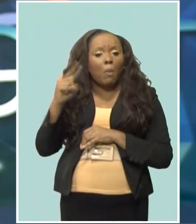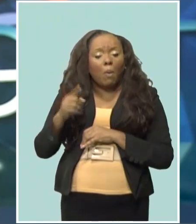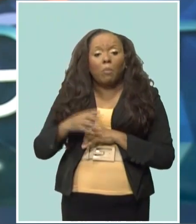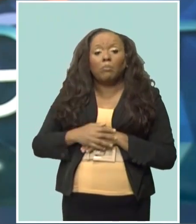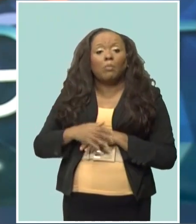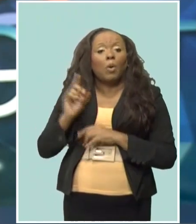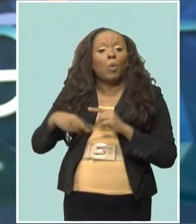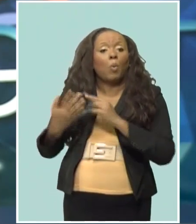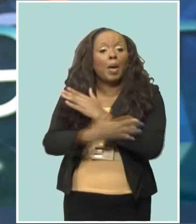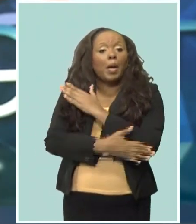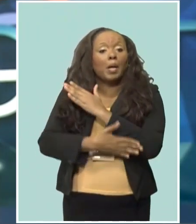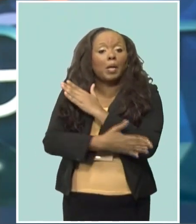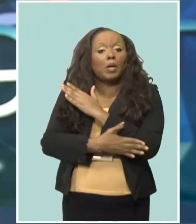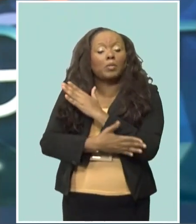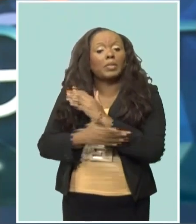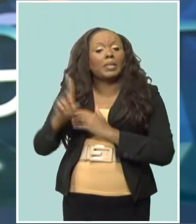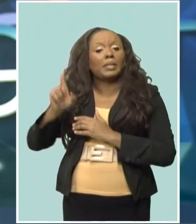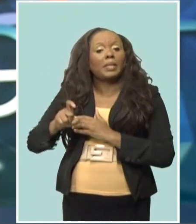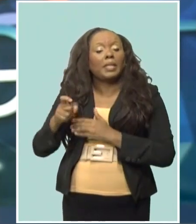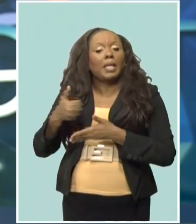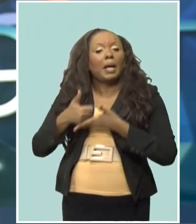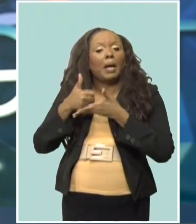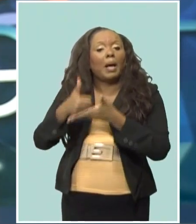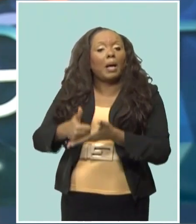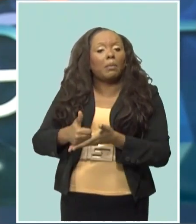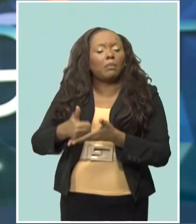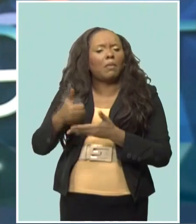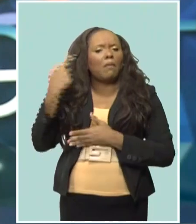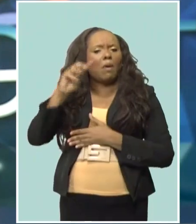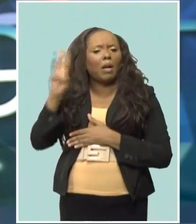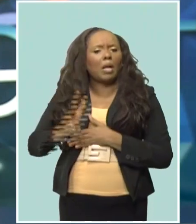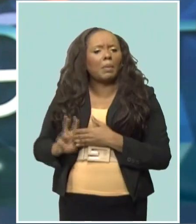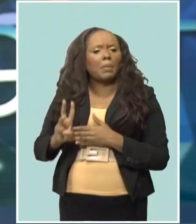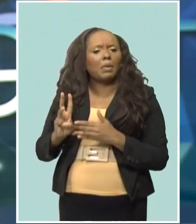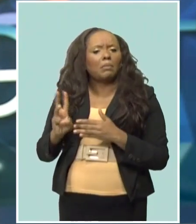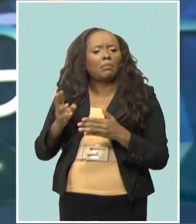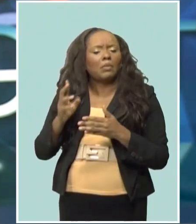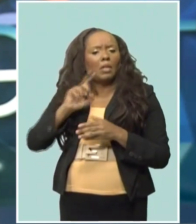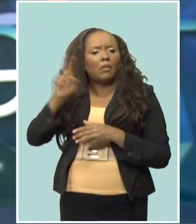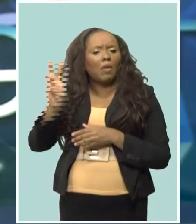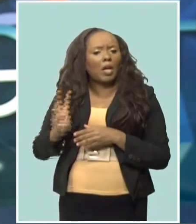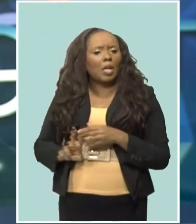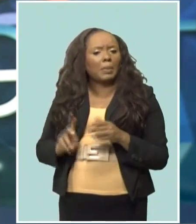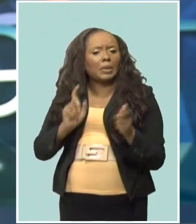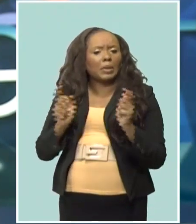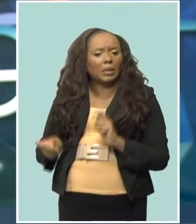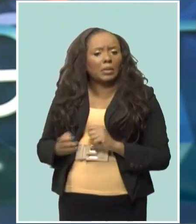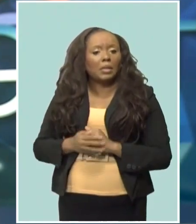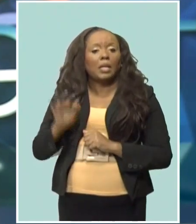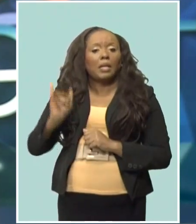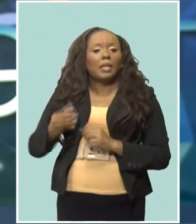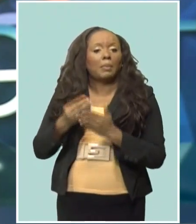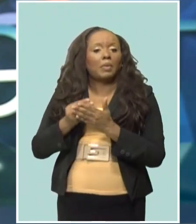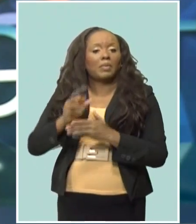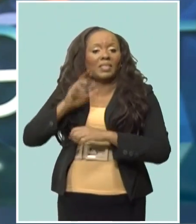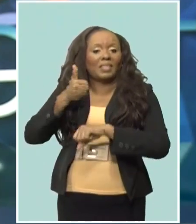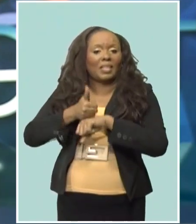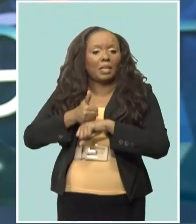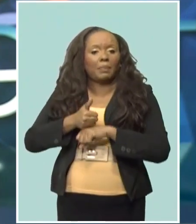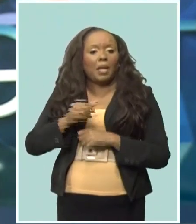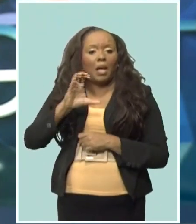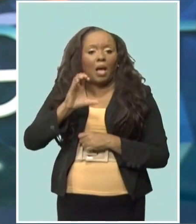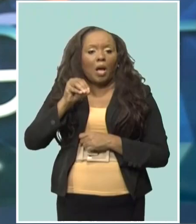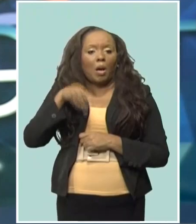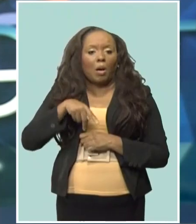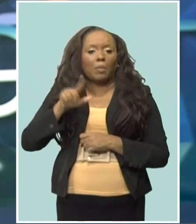issues, especially extreme weather events. The fund was established at COP27 with the aim of providing financial